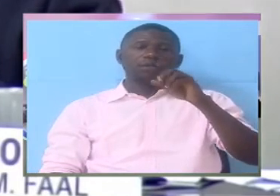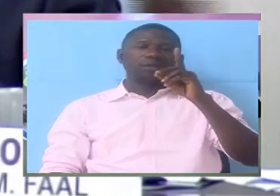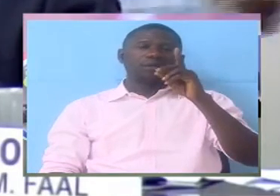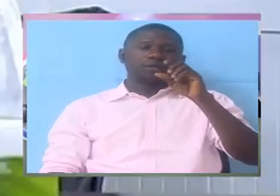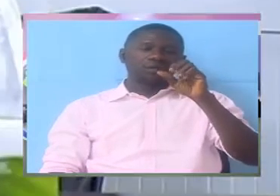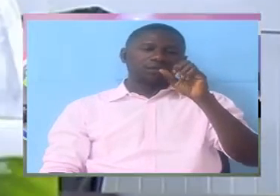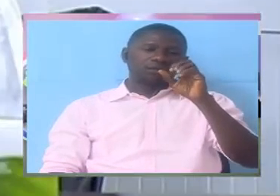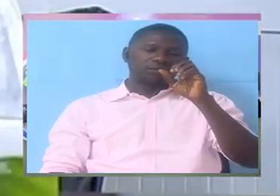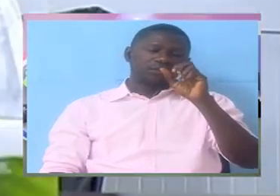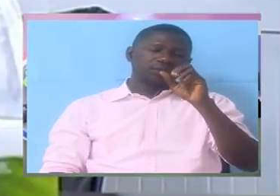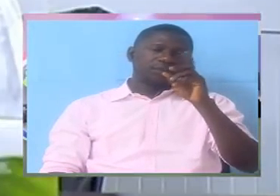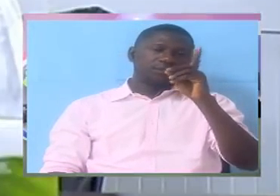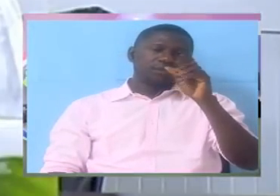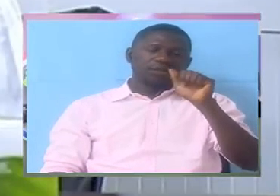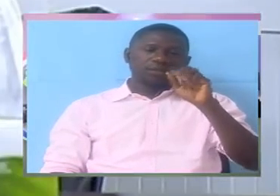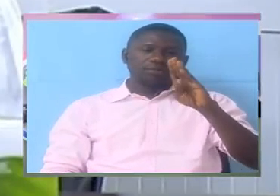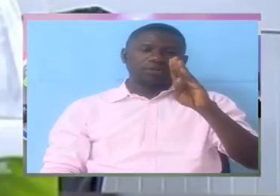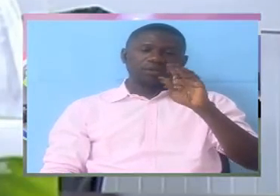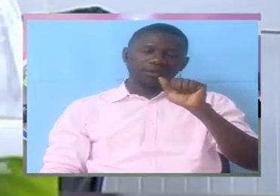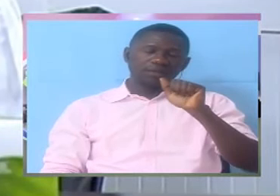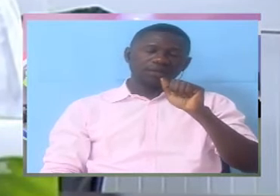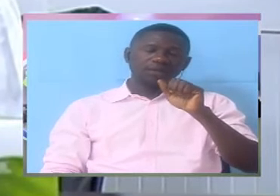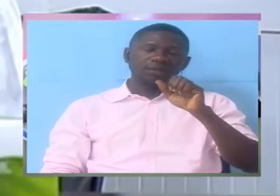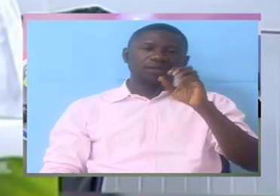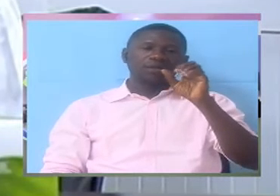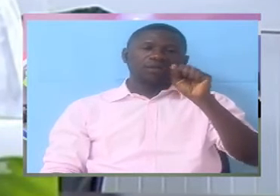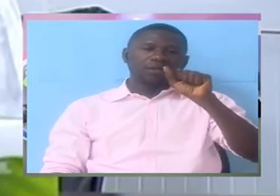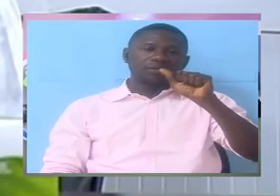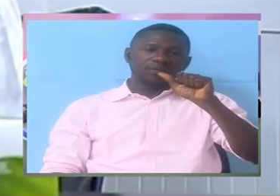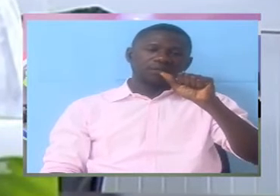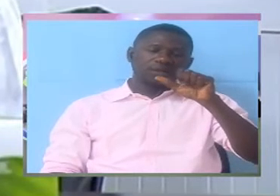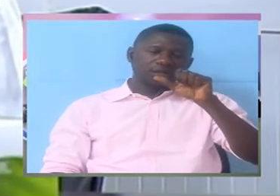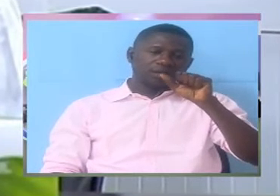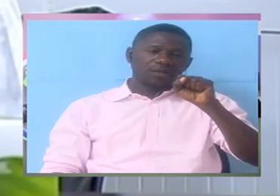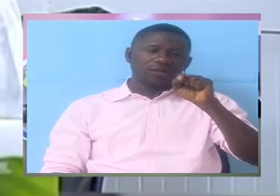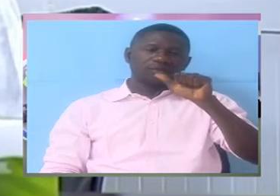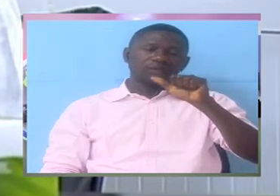Mendi, Senimane, and Fode Bari. More